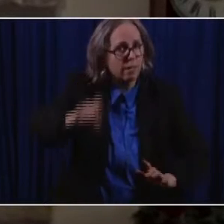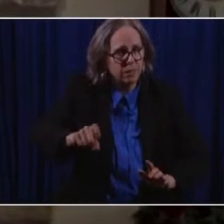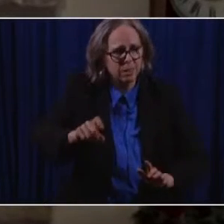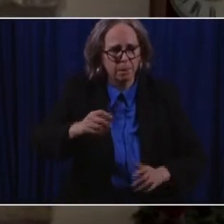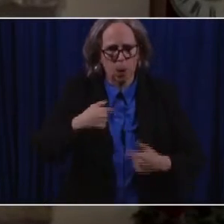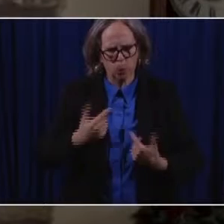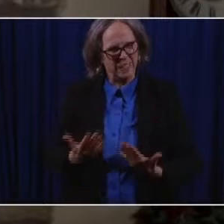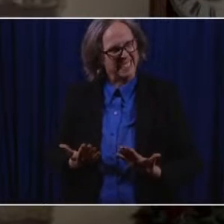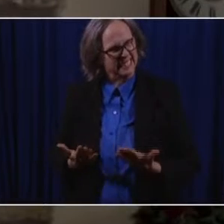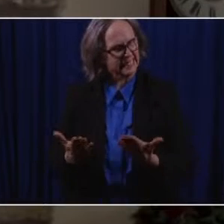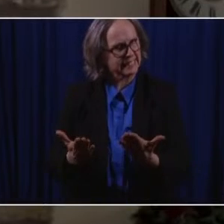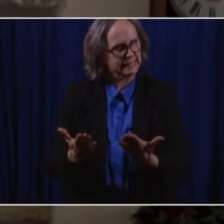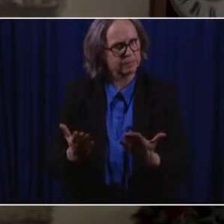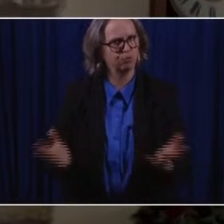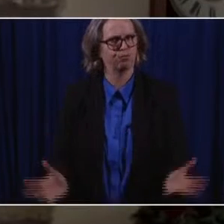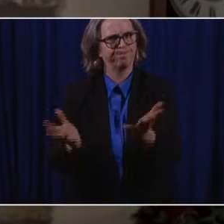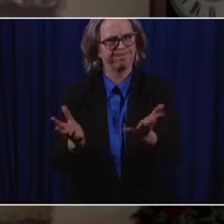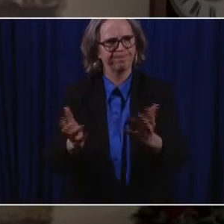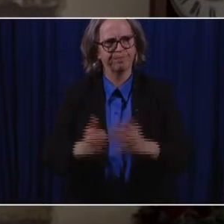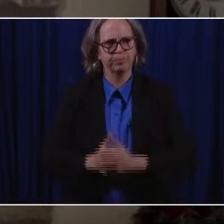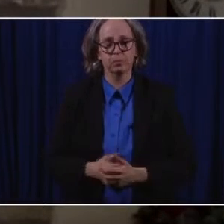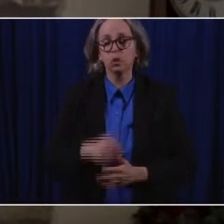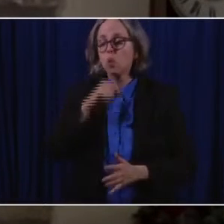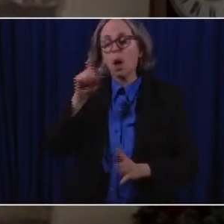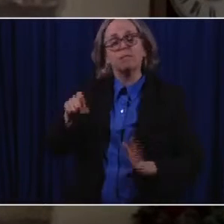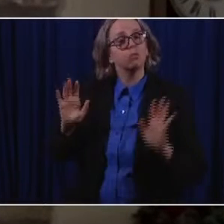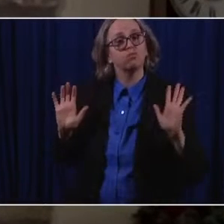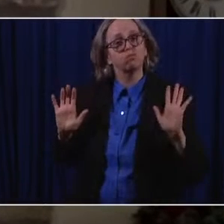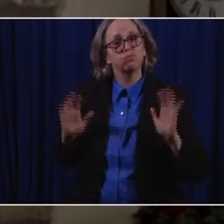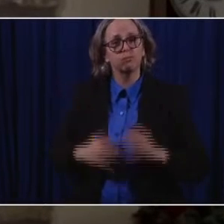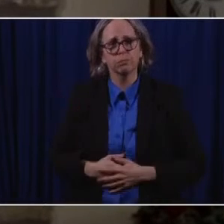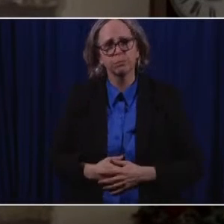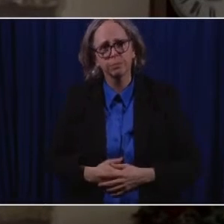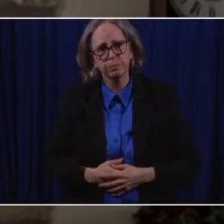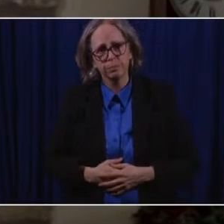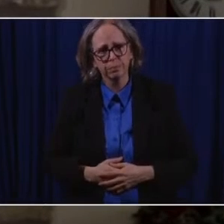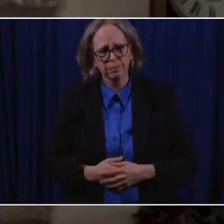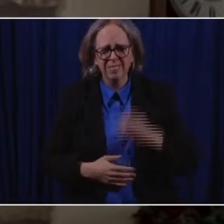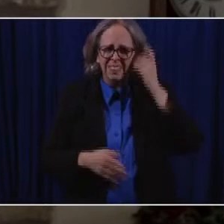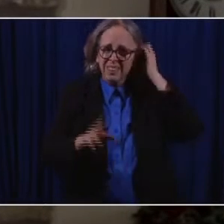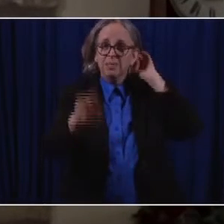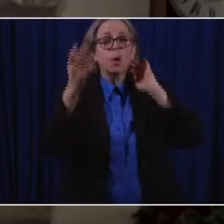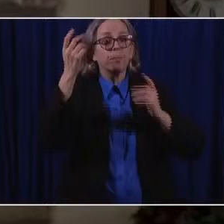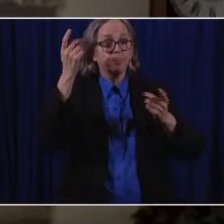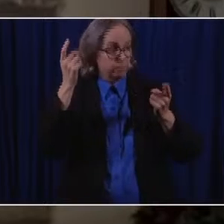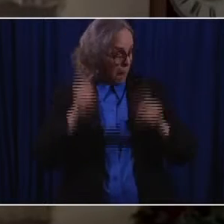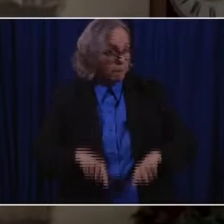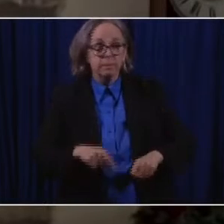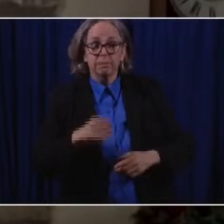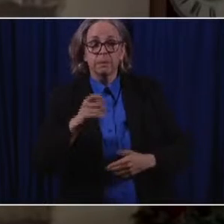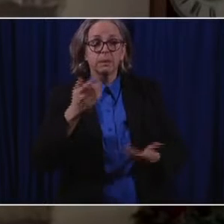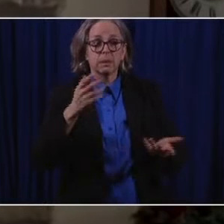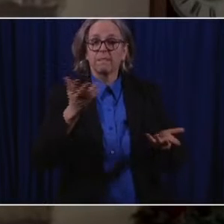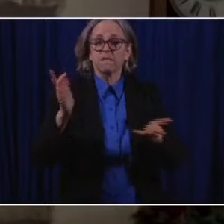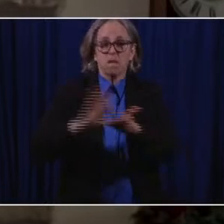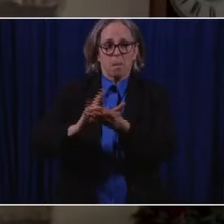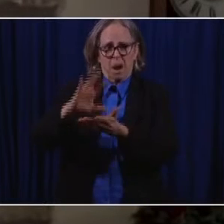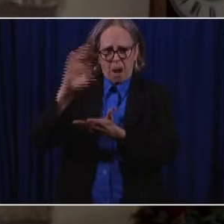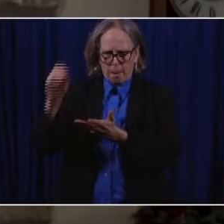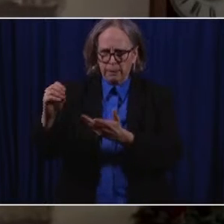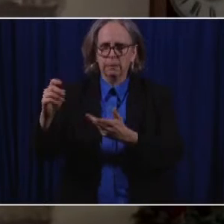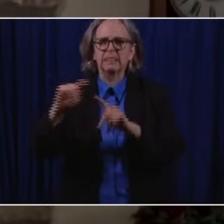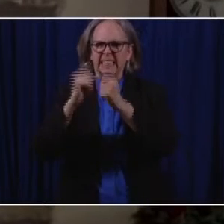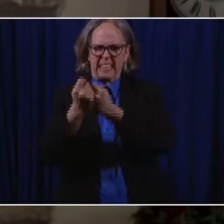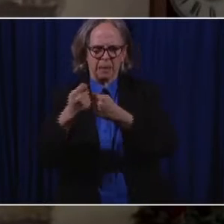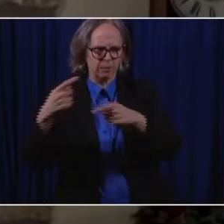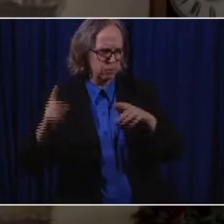But we want to, when the team arrives from that pharmacy company at